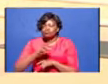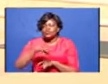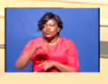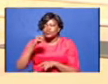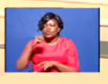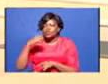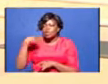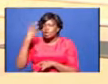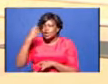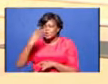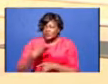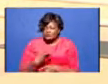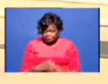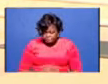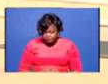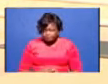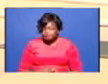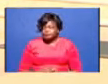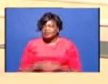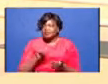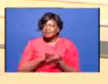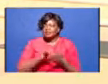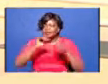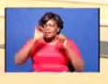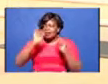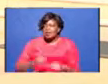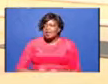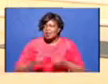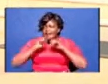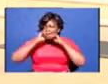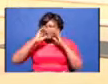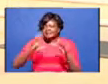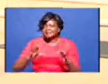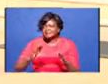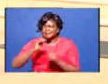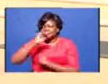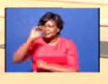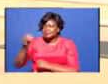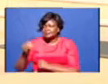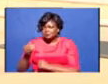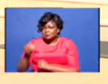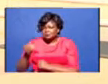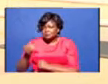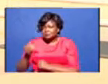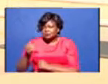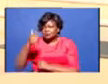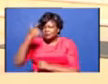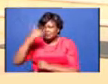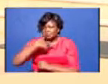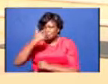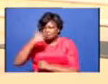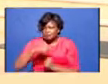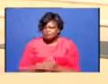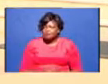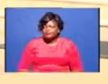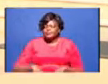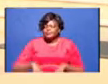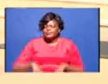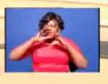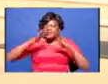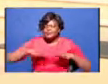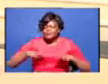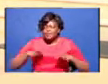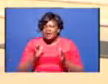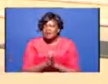beautifully decorated floats so that they can bless the city, they can bless the city of Thika, they can bless the residents, and they can